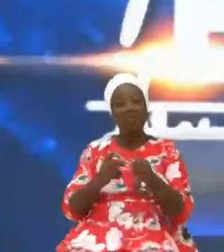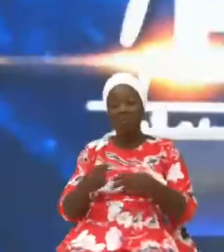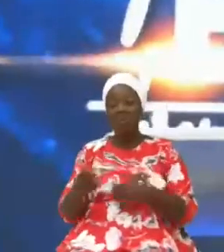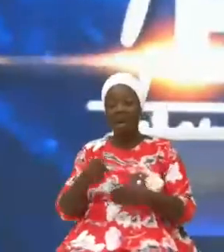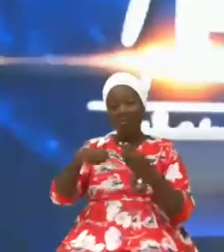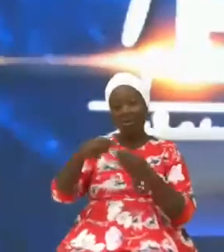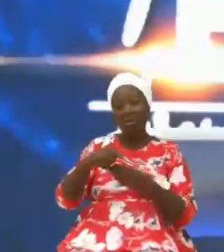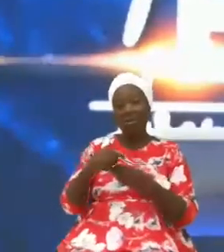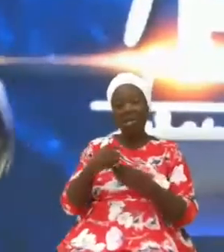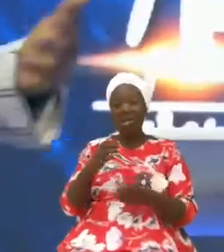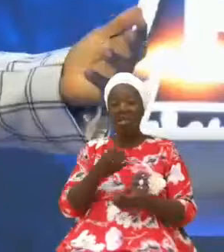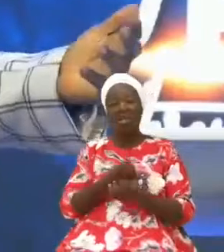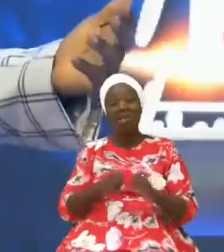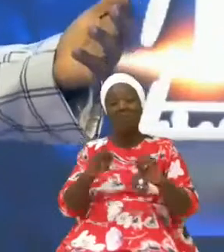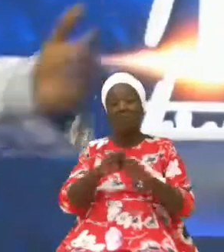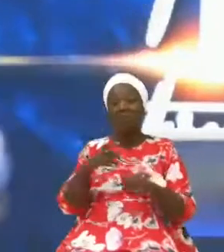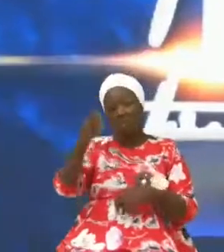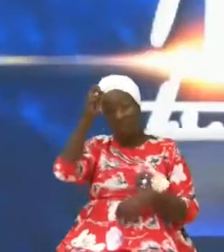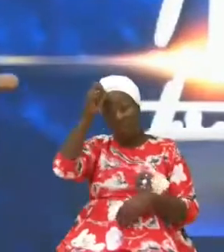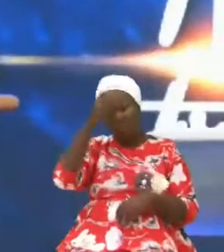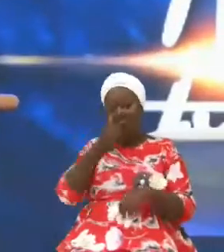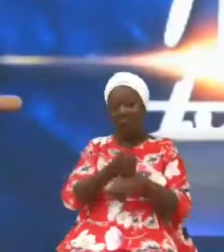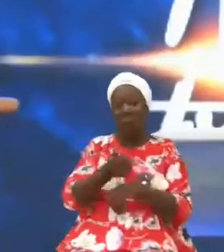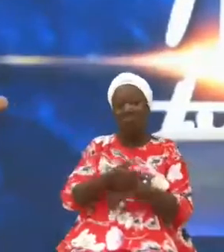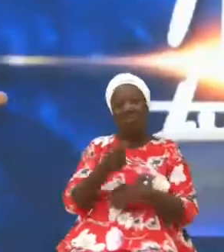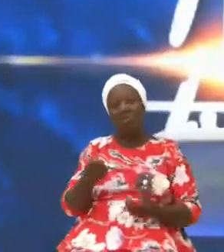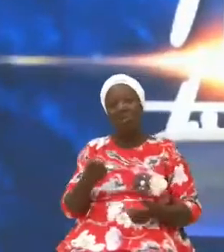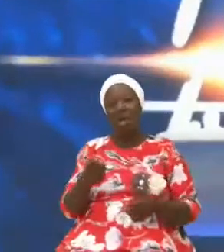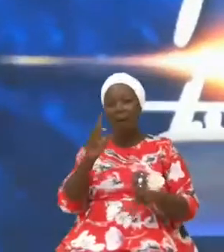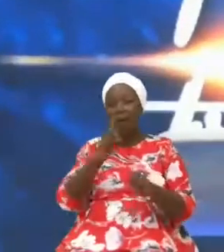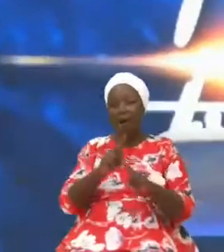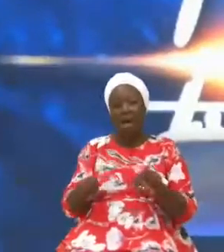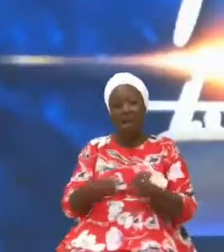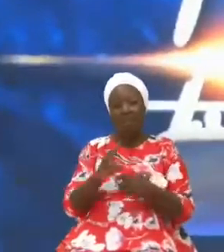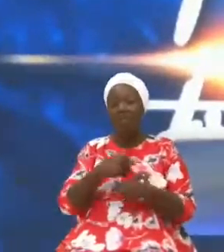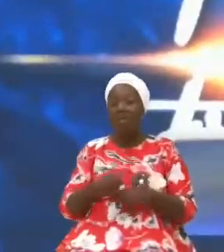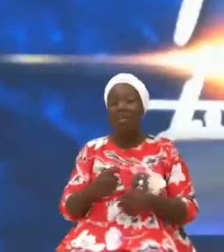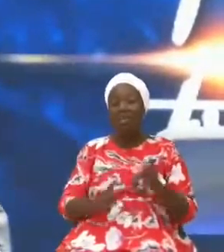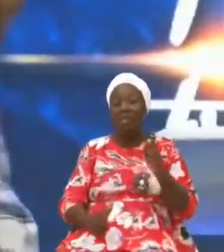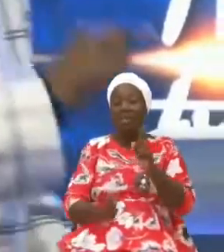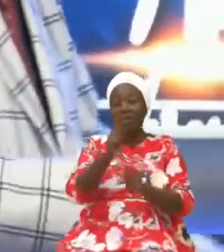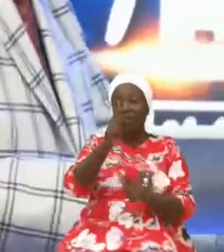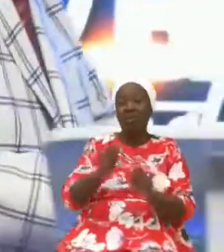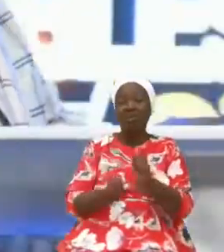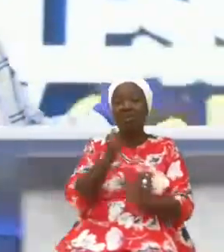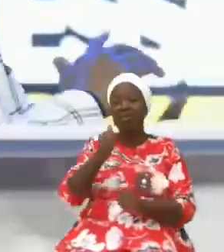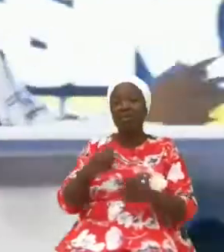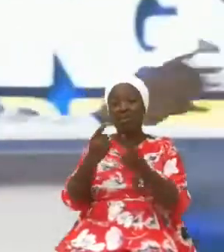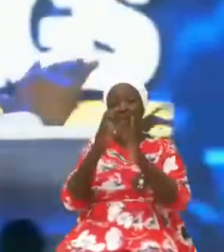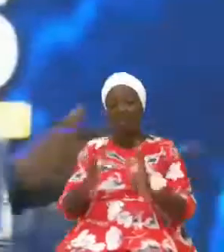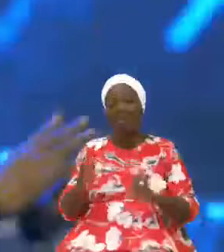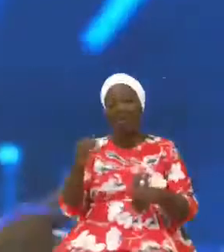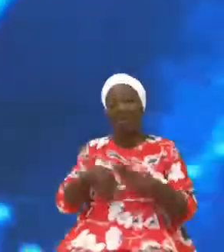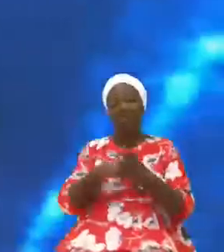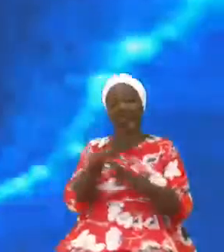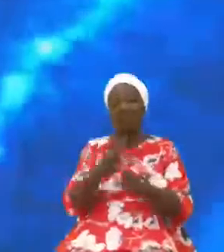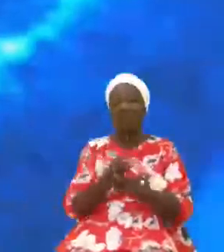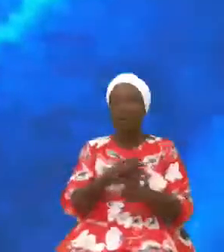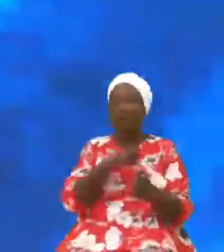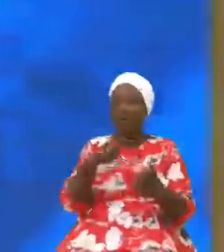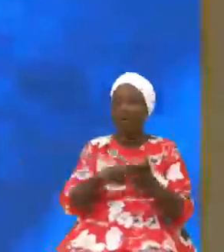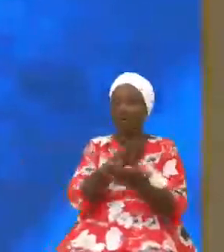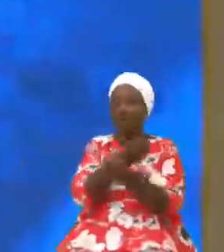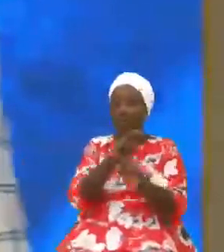you. And everyone around, even the devil, might have accused you as if you are the greatest sinner in